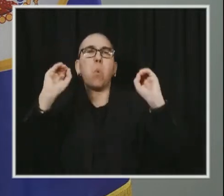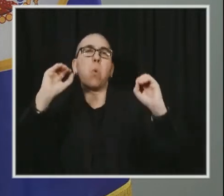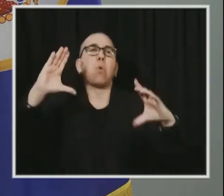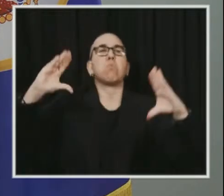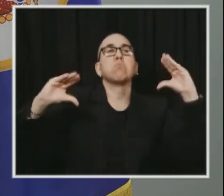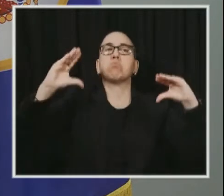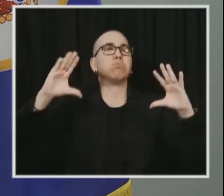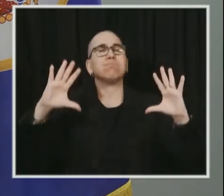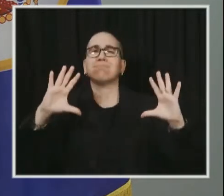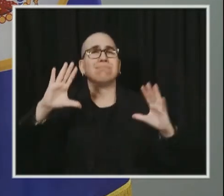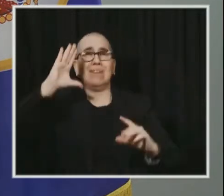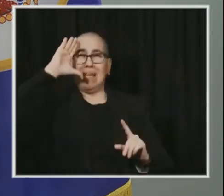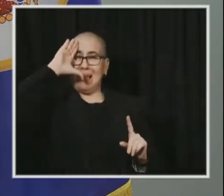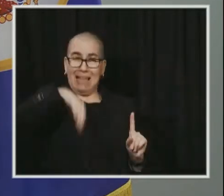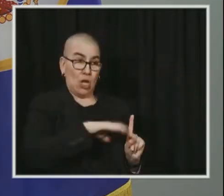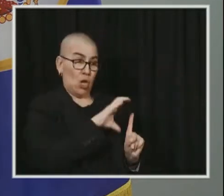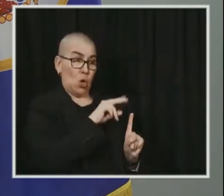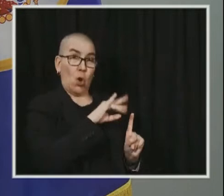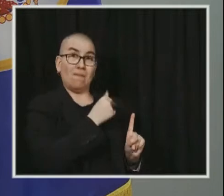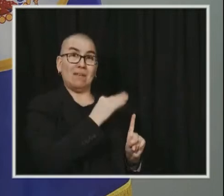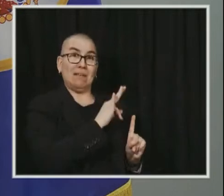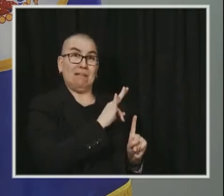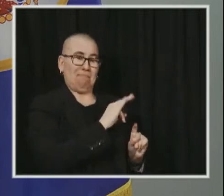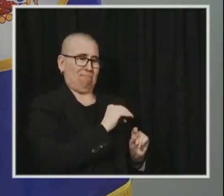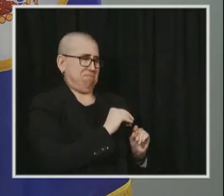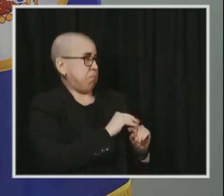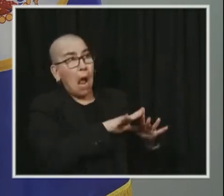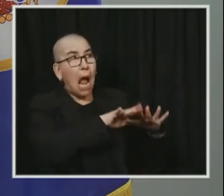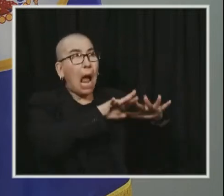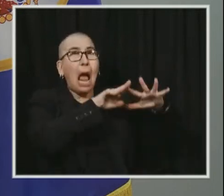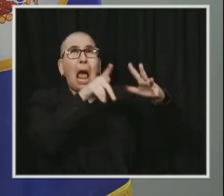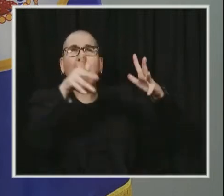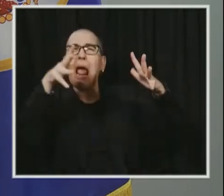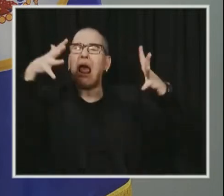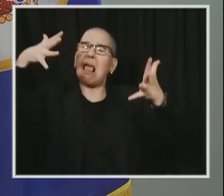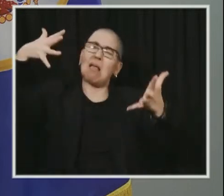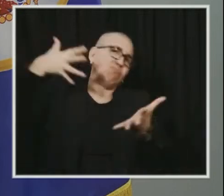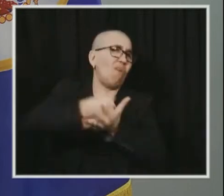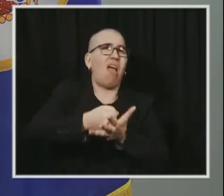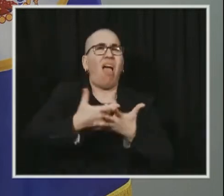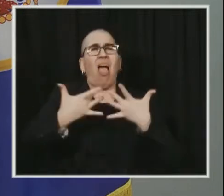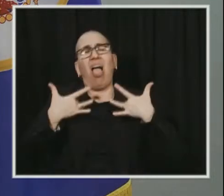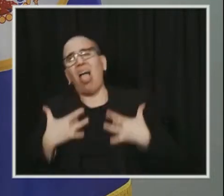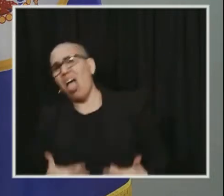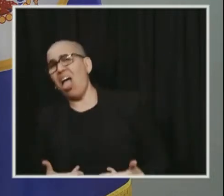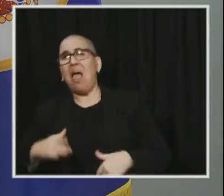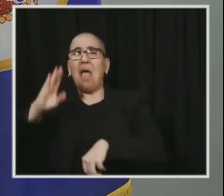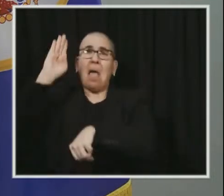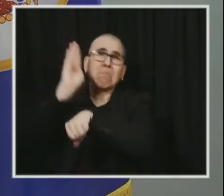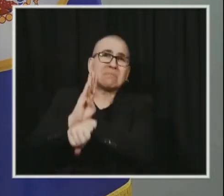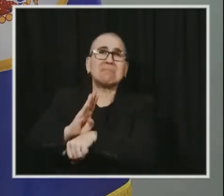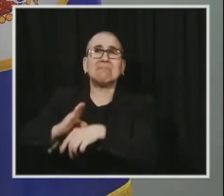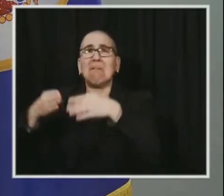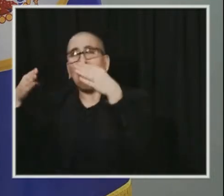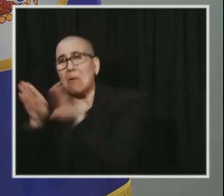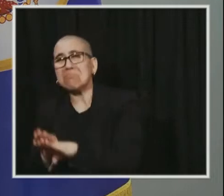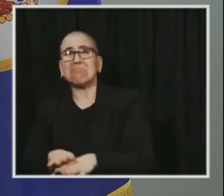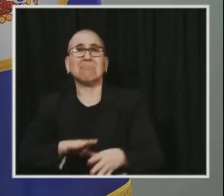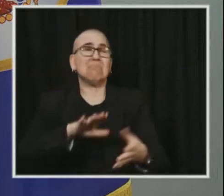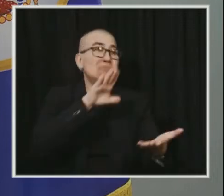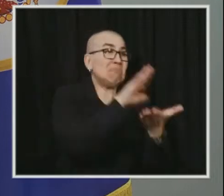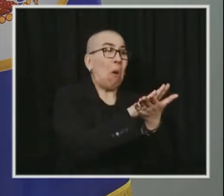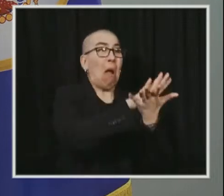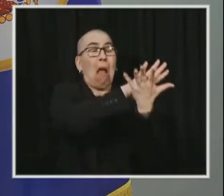been on Minnesotans, our families, businesses, schools, as well as our healthcare systems. We're proud to be part